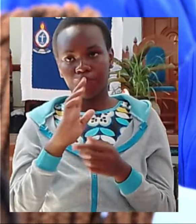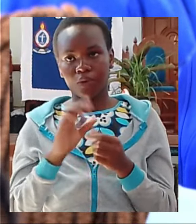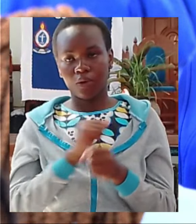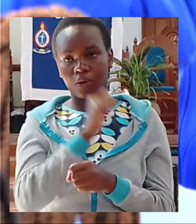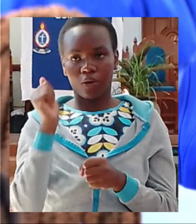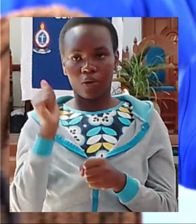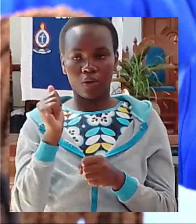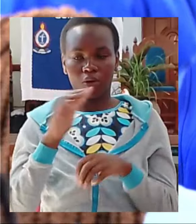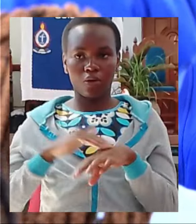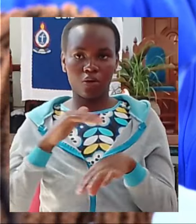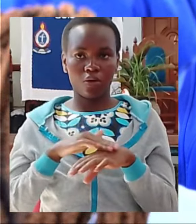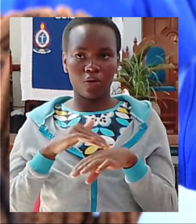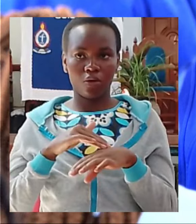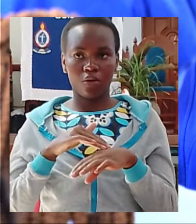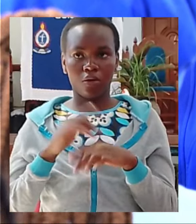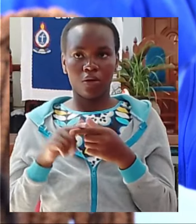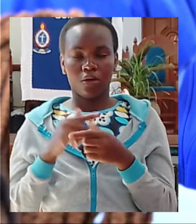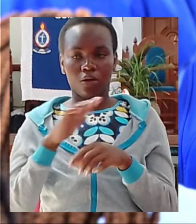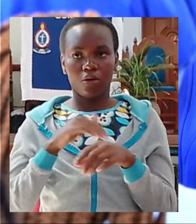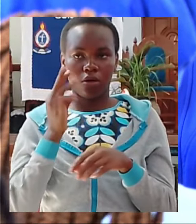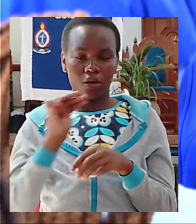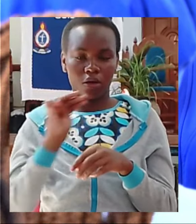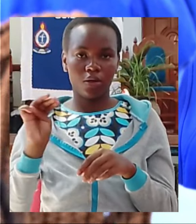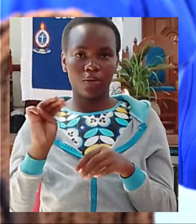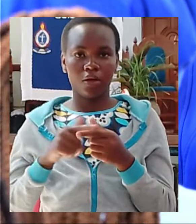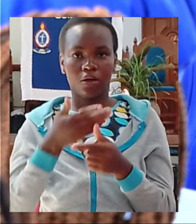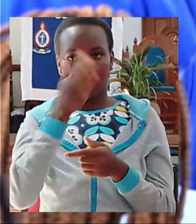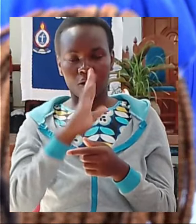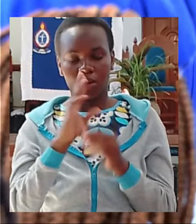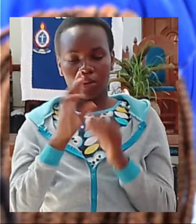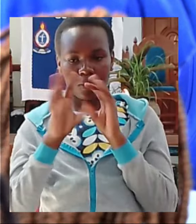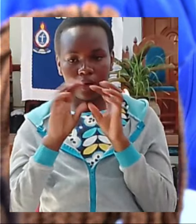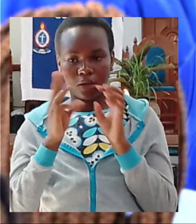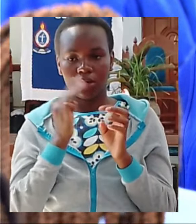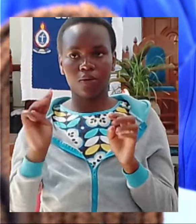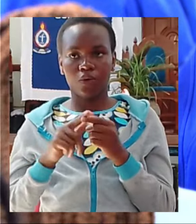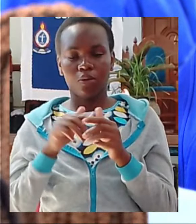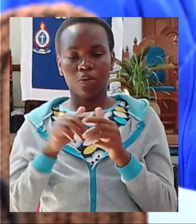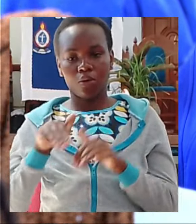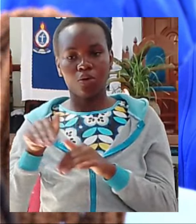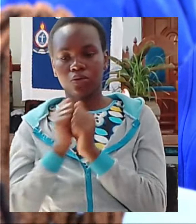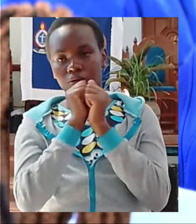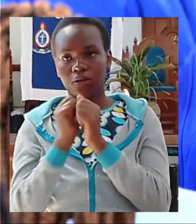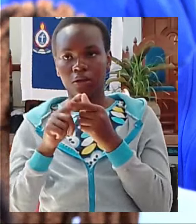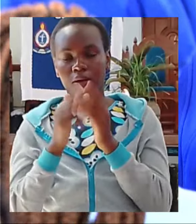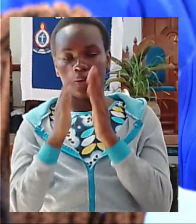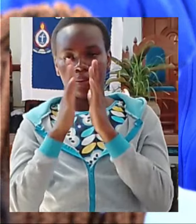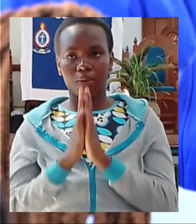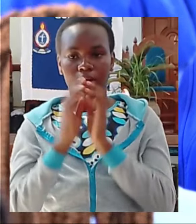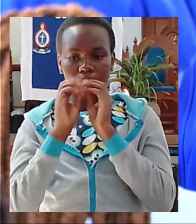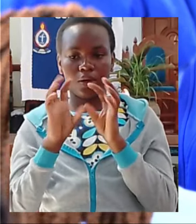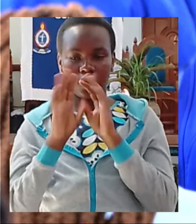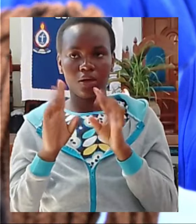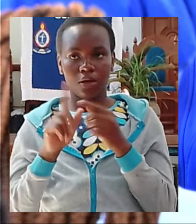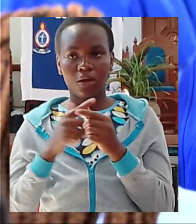wake up to the call that Jehovah Father you have called them unto, dear Lord, you're going to bless them and you're going to walk with them. How we pray that you may bless